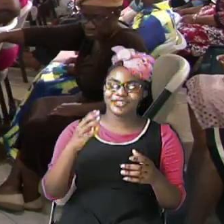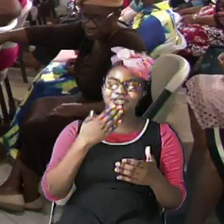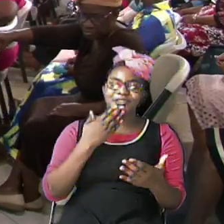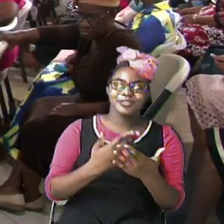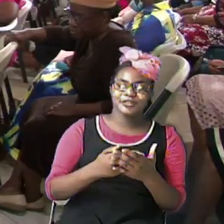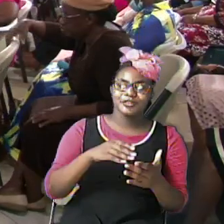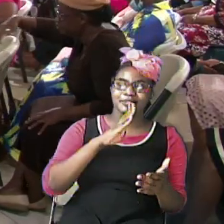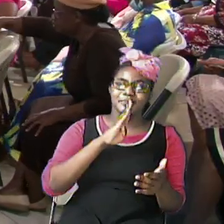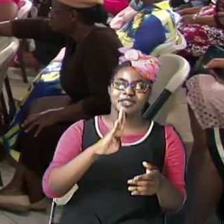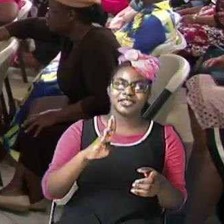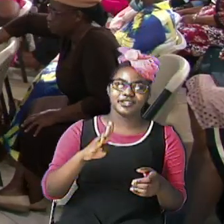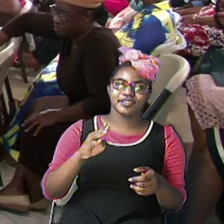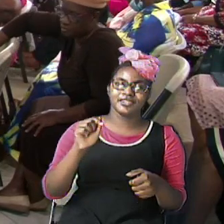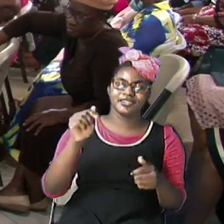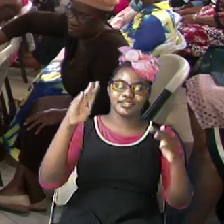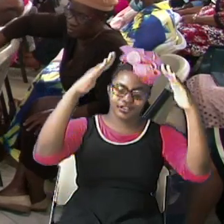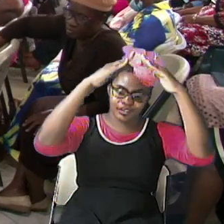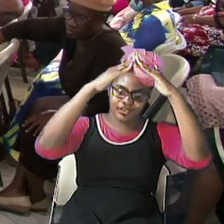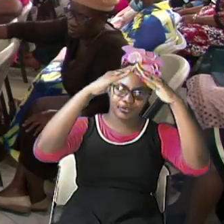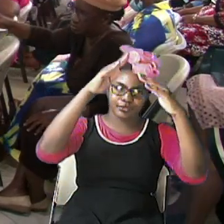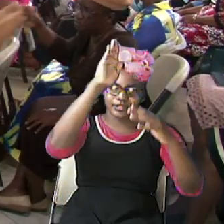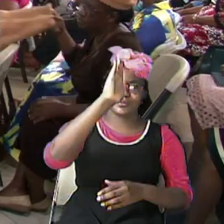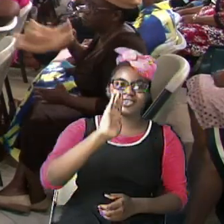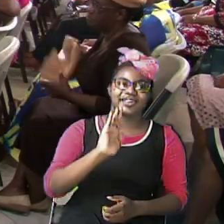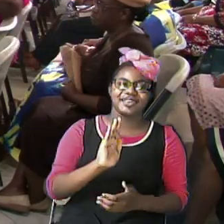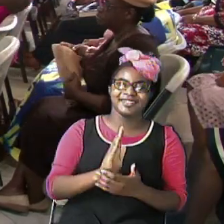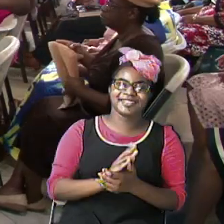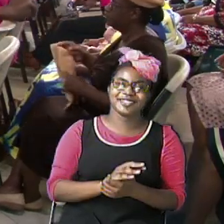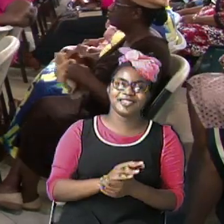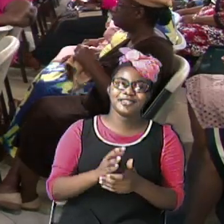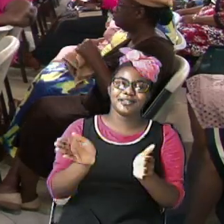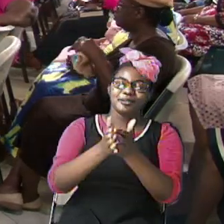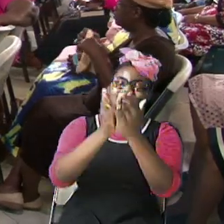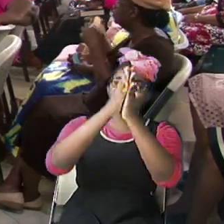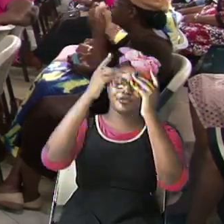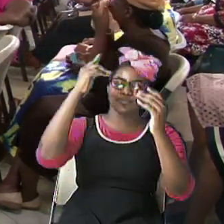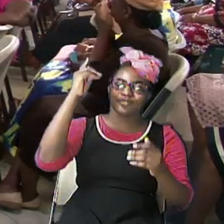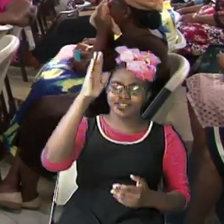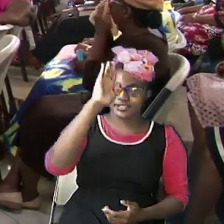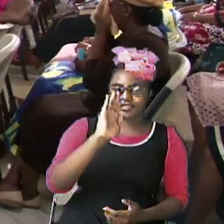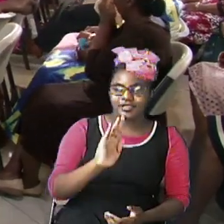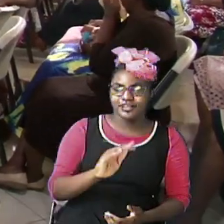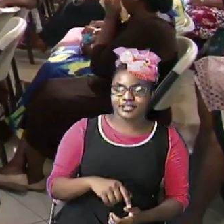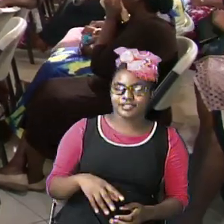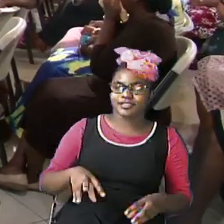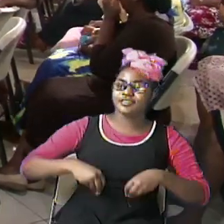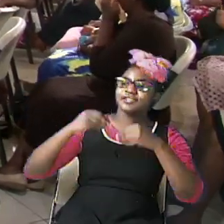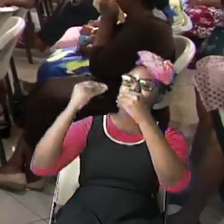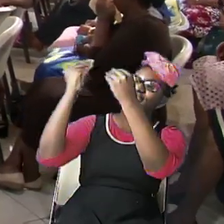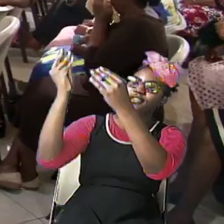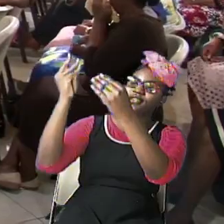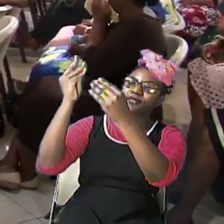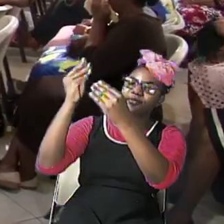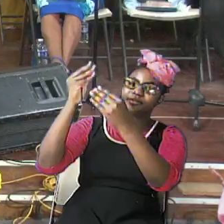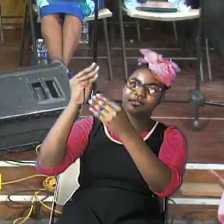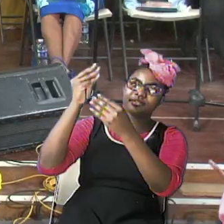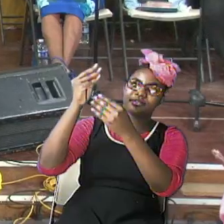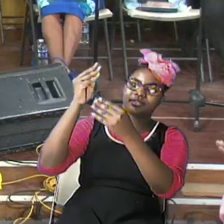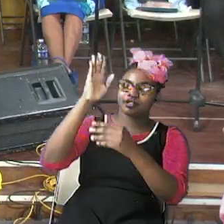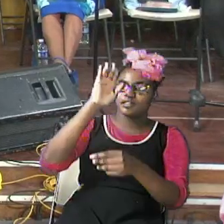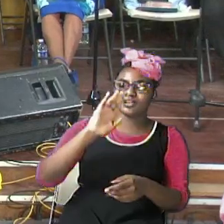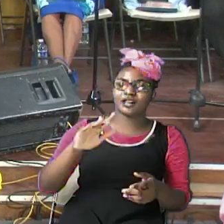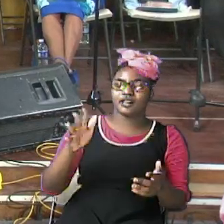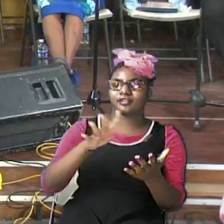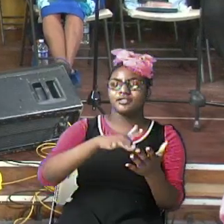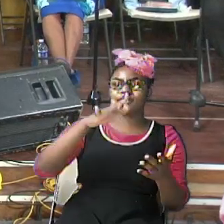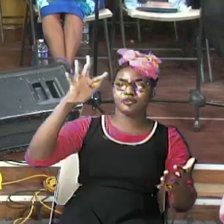to magnify him. Amen. To praise him. Amen. To give unto the Lord the glory that is due to his